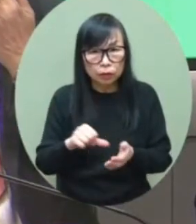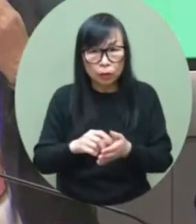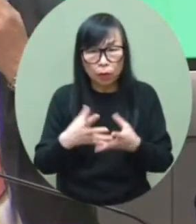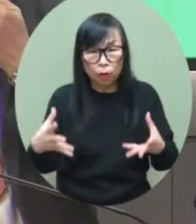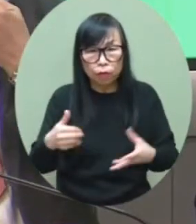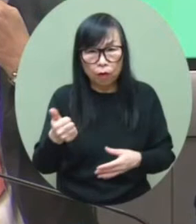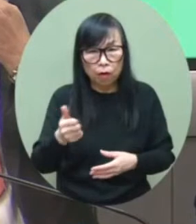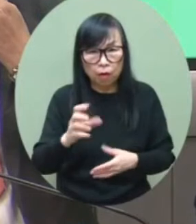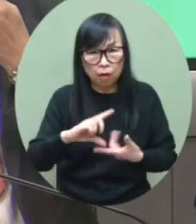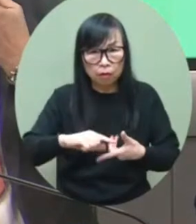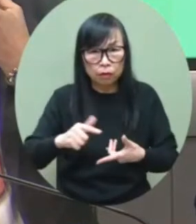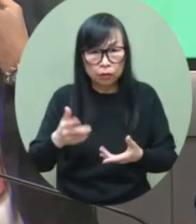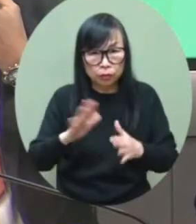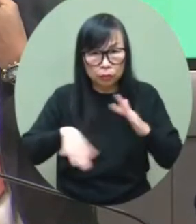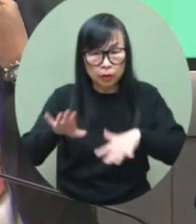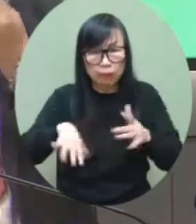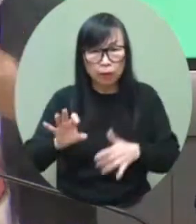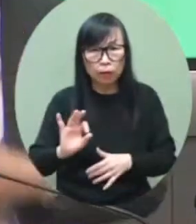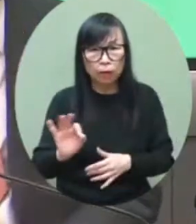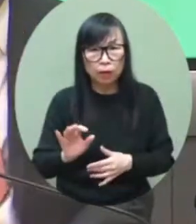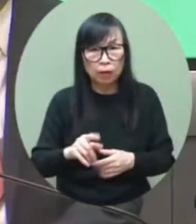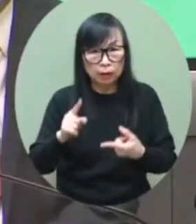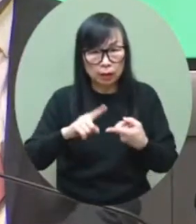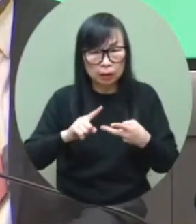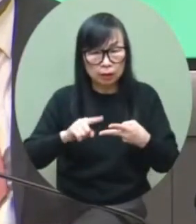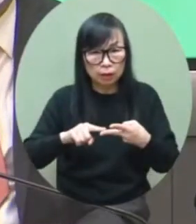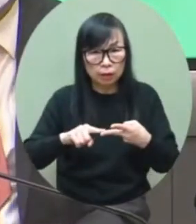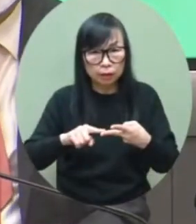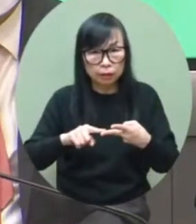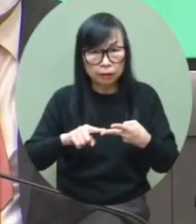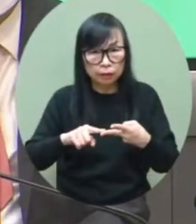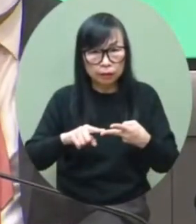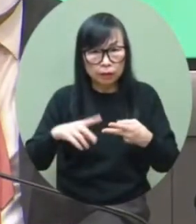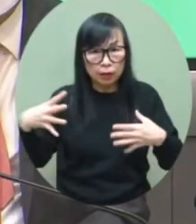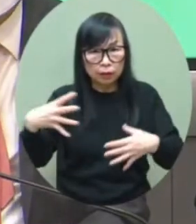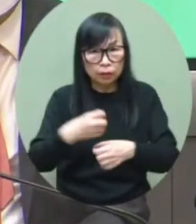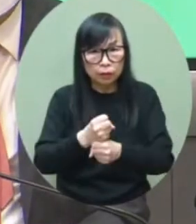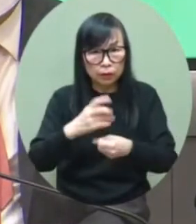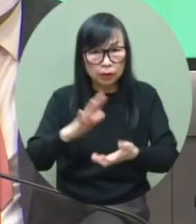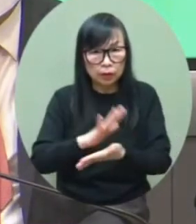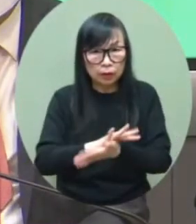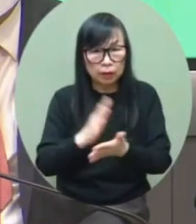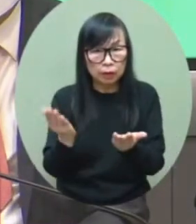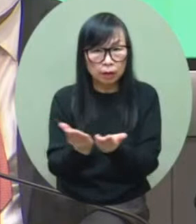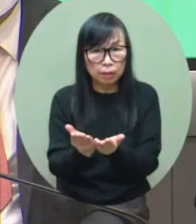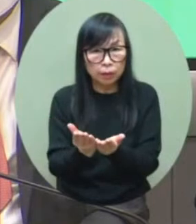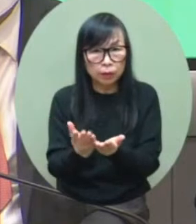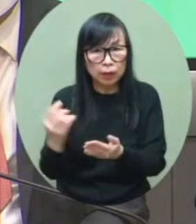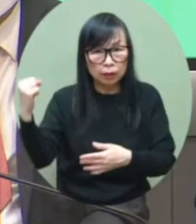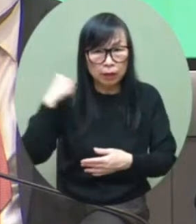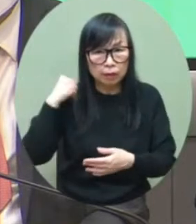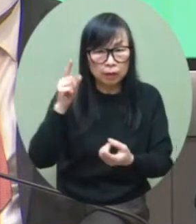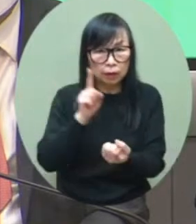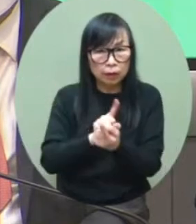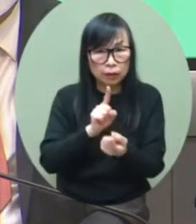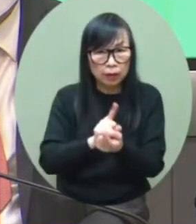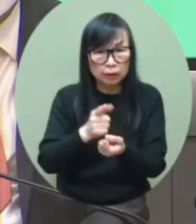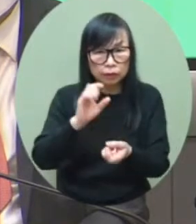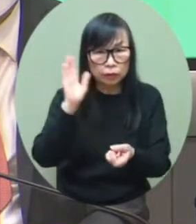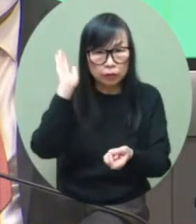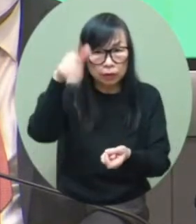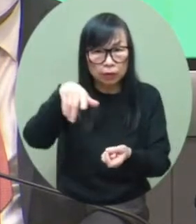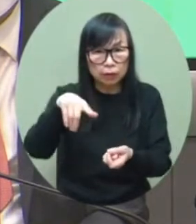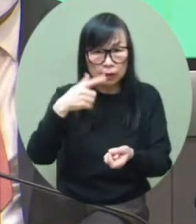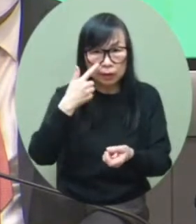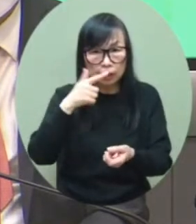There is not the best practice or approach that's acceptable by all. Secondly, we need to take stock